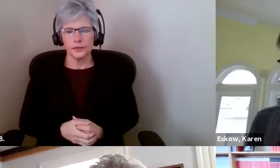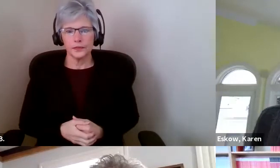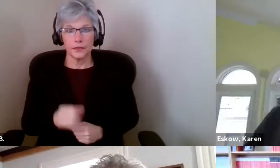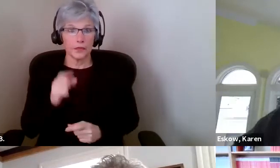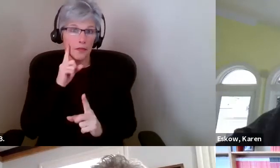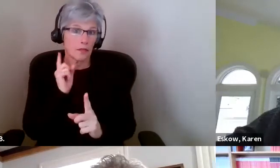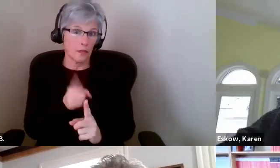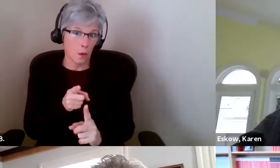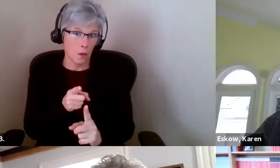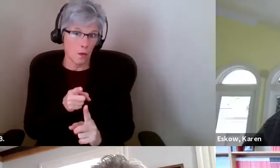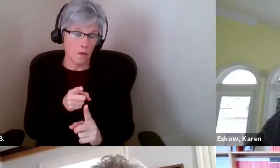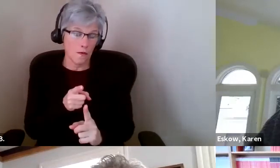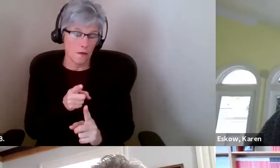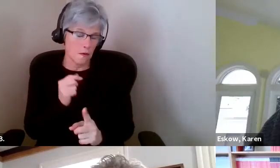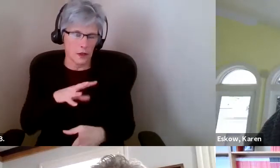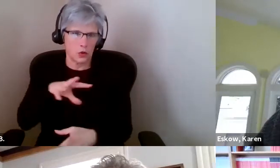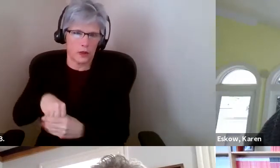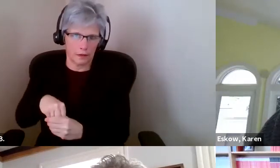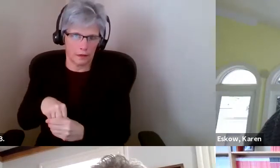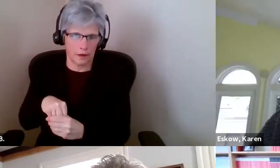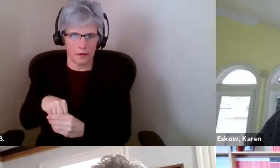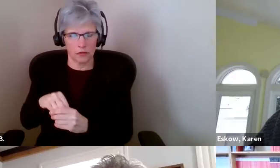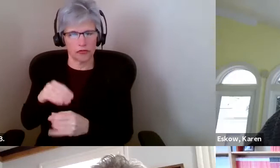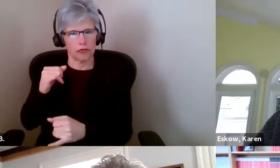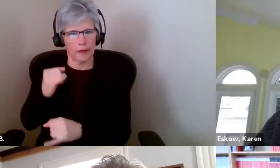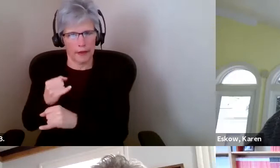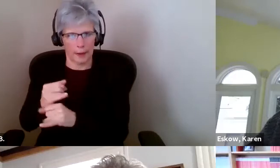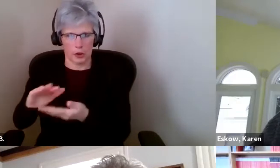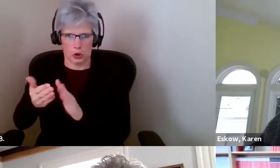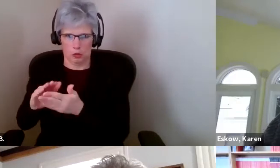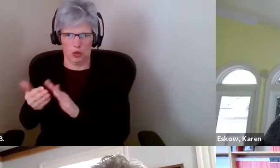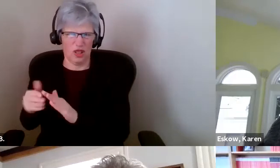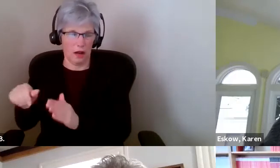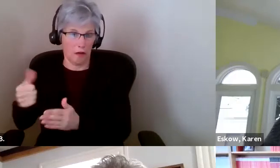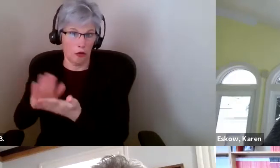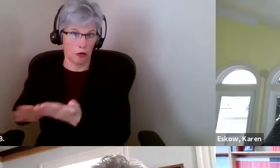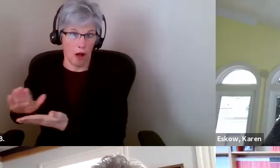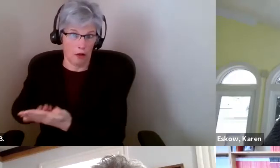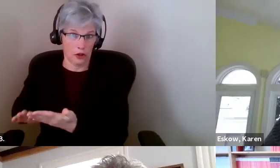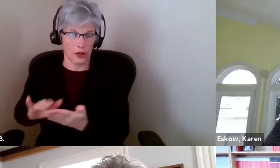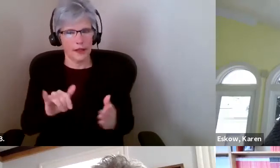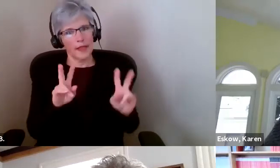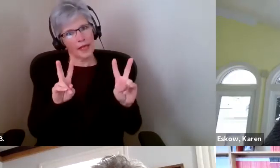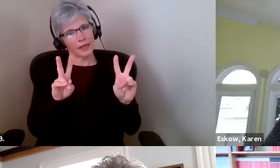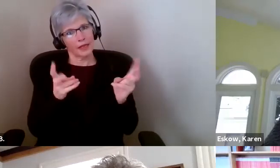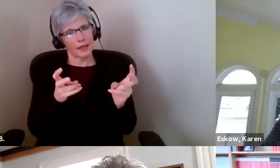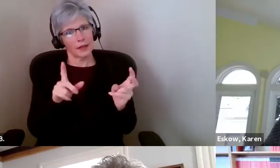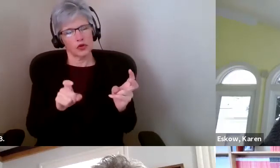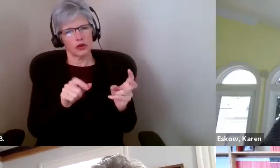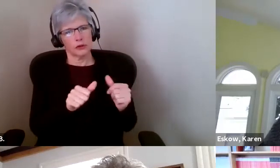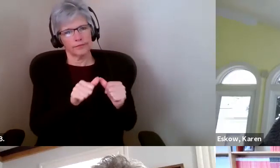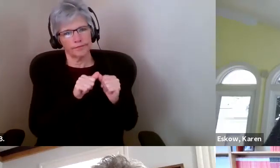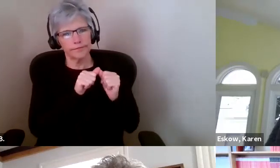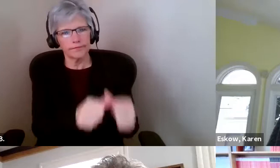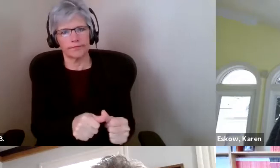rest of the community, the rest of the campus community, the other colleges. It should be a theme that can be enduring in its impact, not something